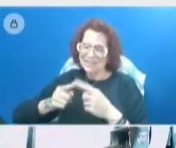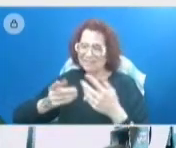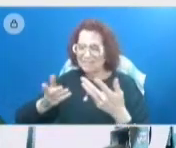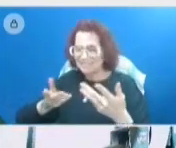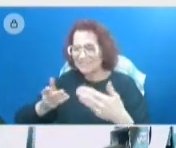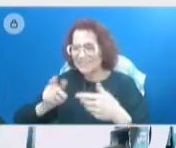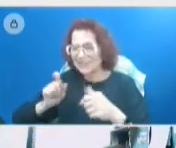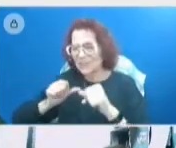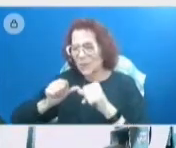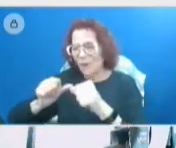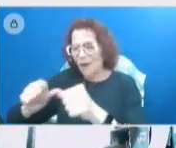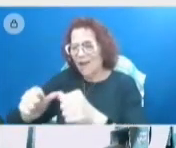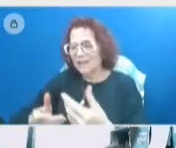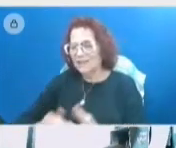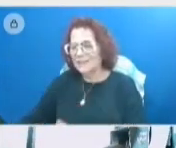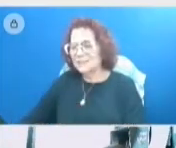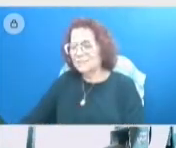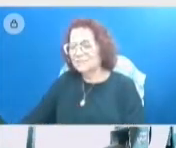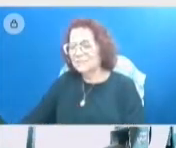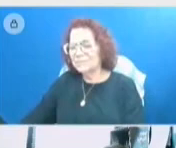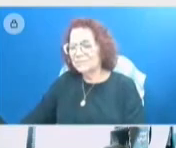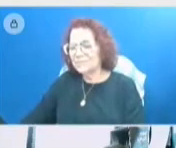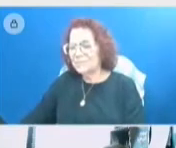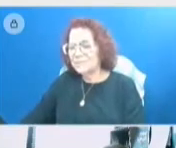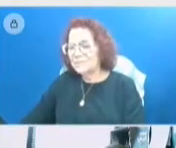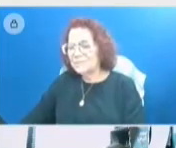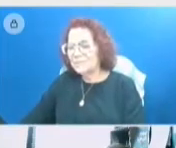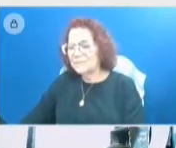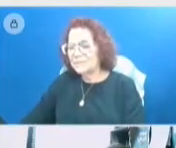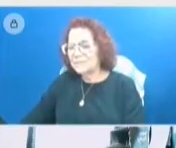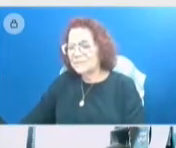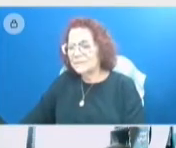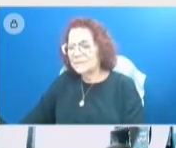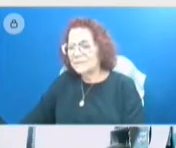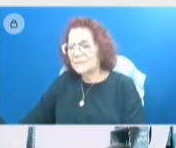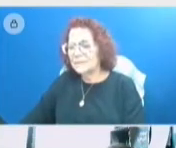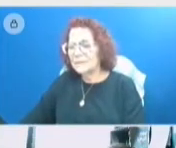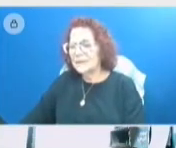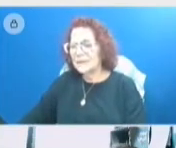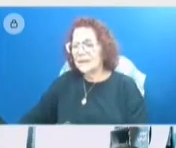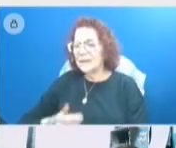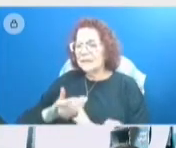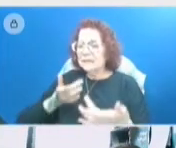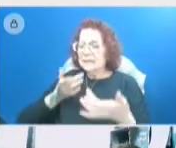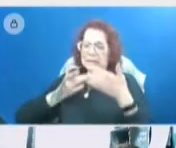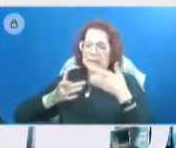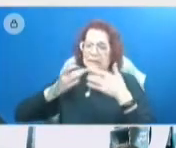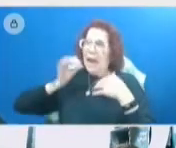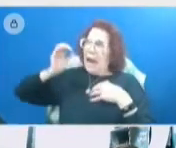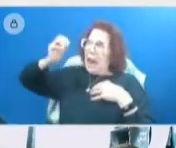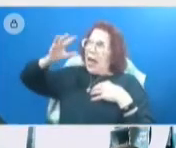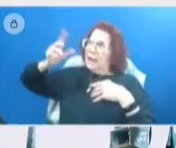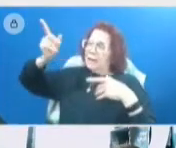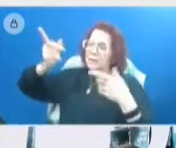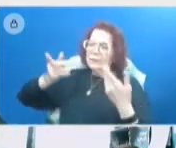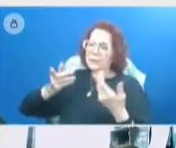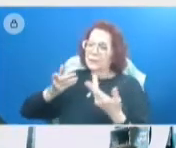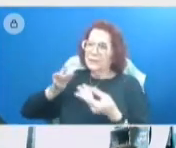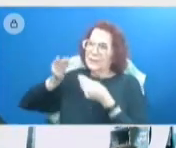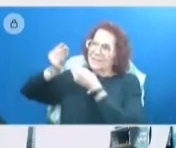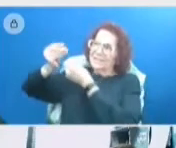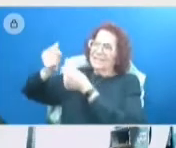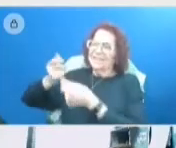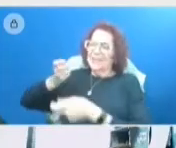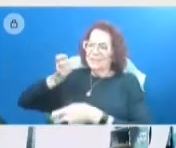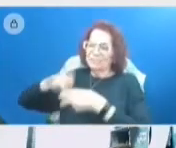I mean, because it's keep the lights on kind of stuff, there's nothing earth shattering to share, but I just thought the fact that it was happening is